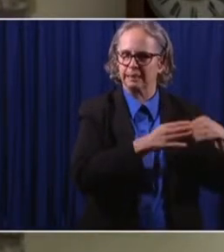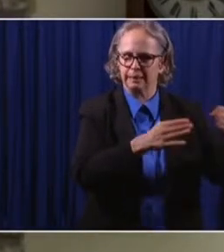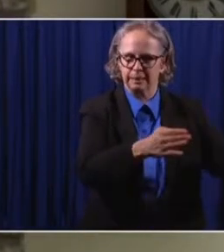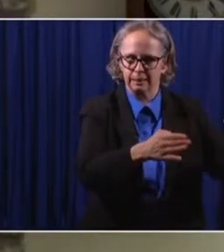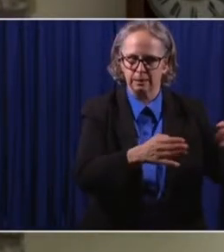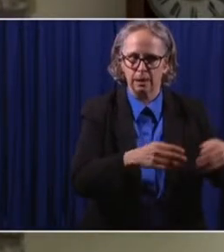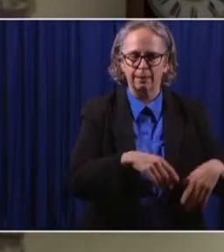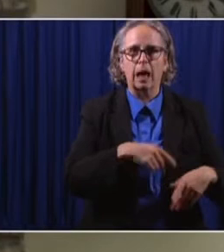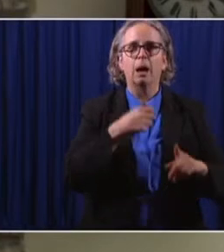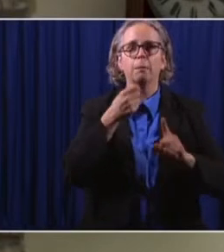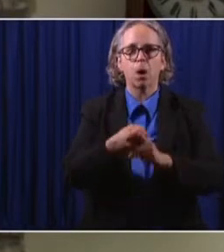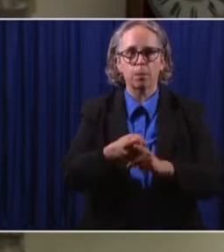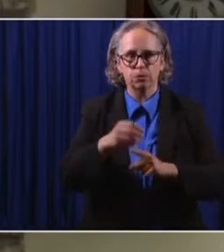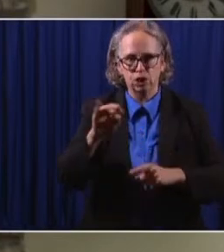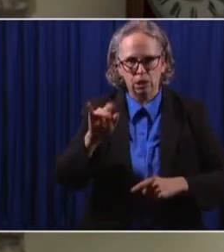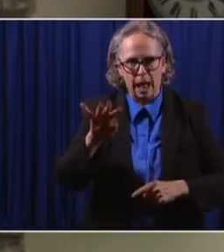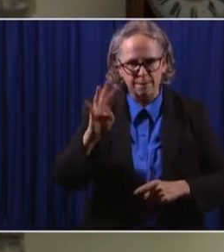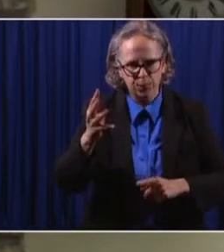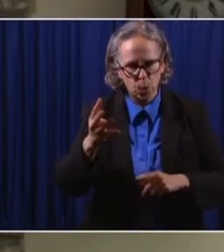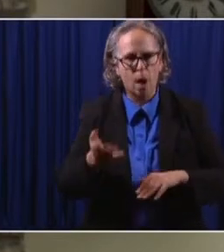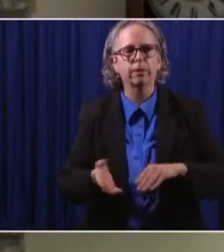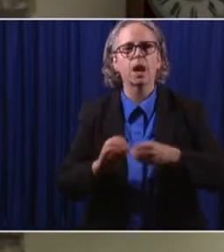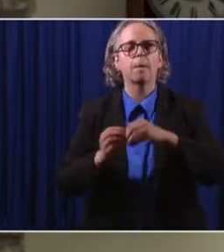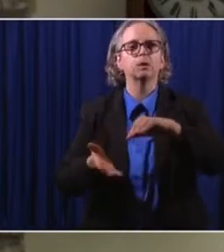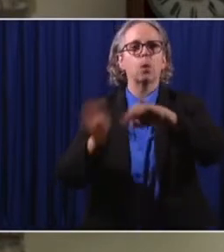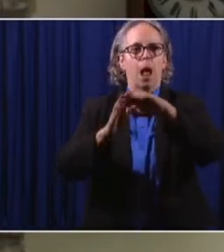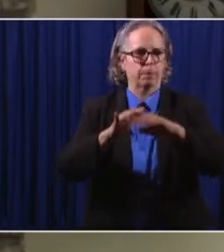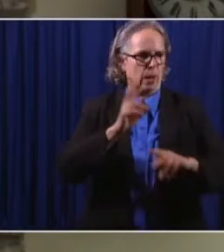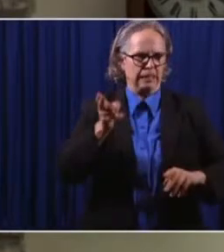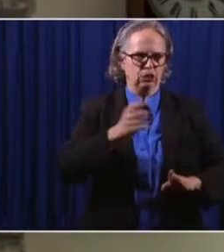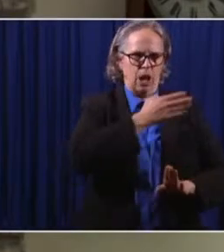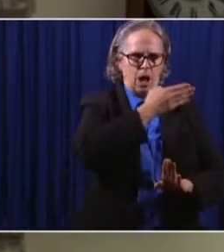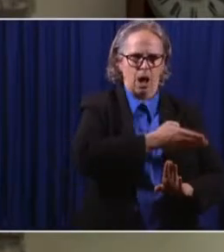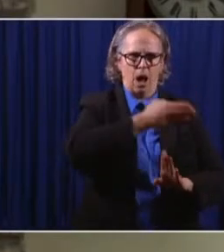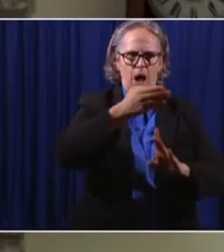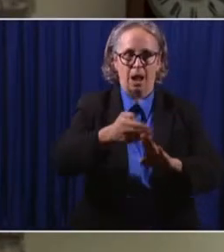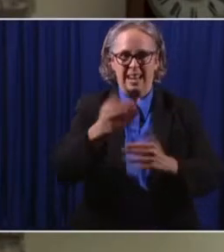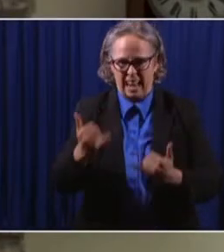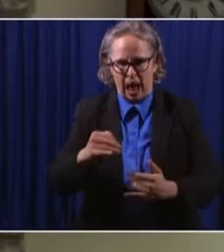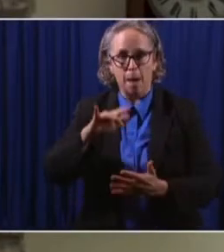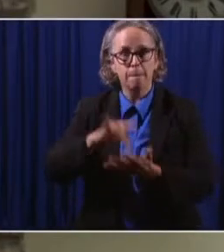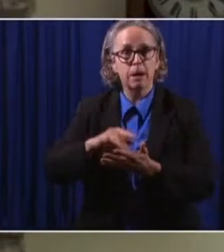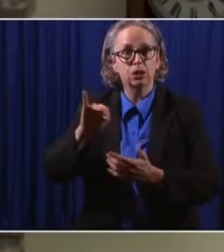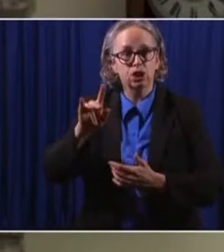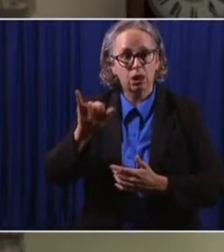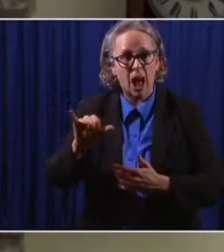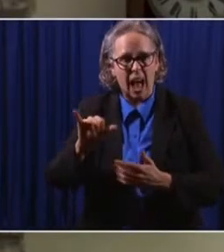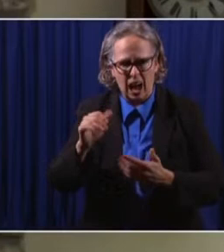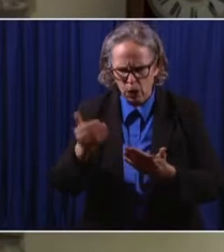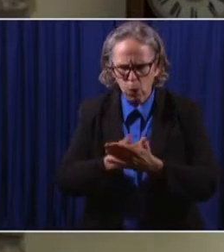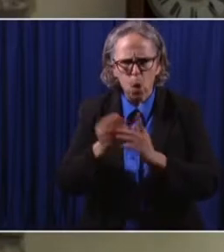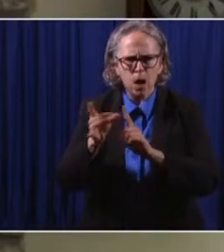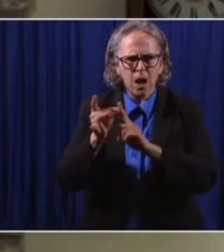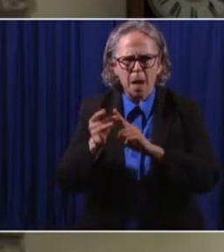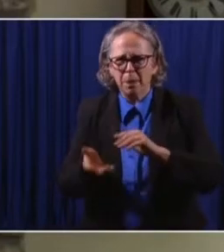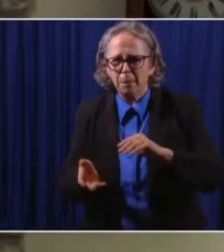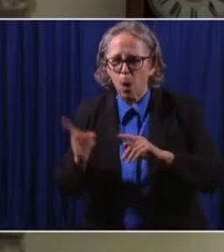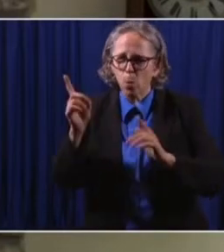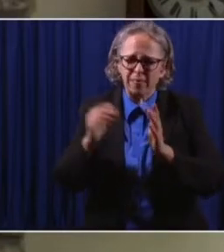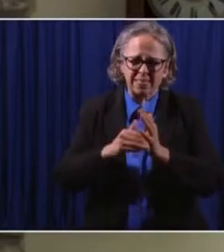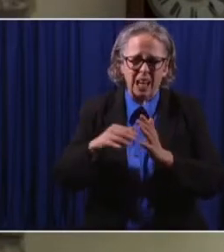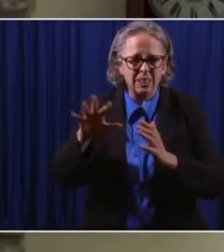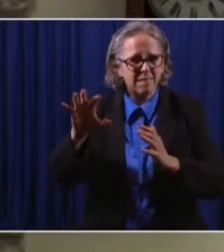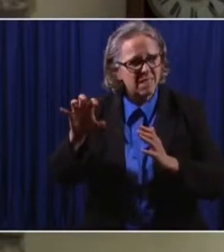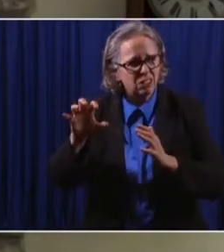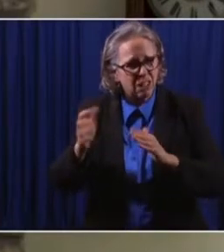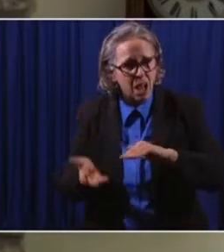increase even more. By mid-July, we were averaging close to 1,500 cases per day, and our positivity rate was an